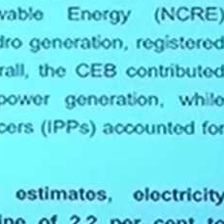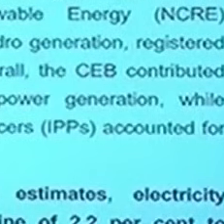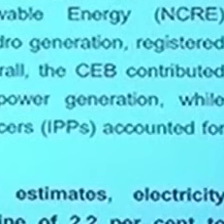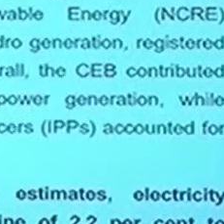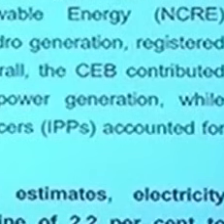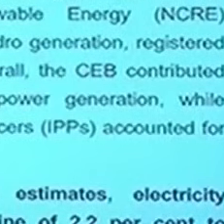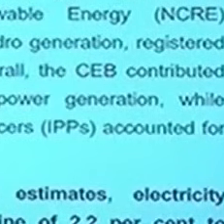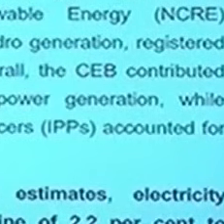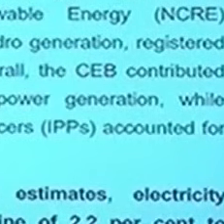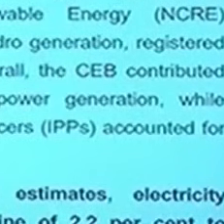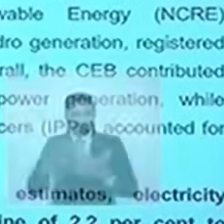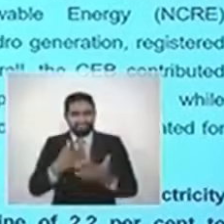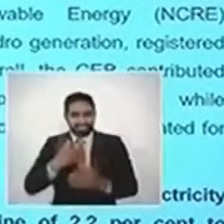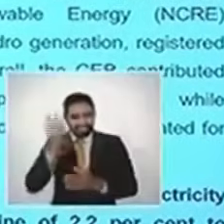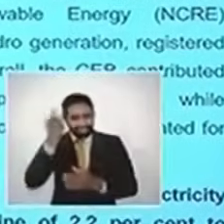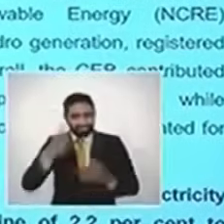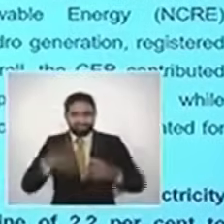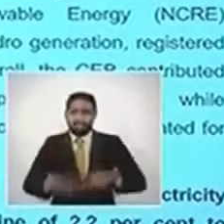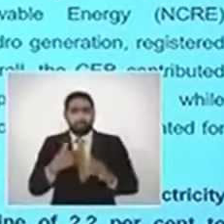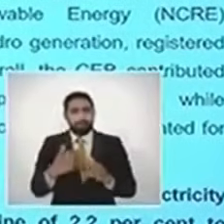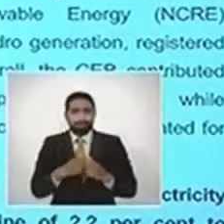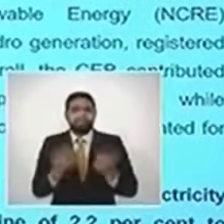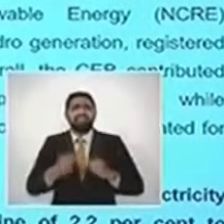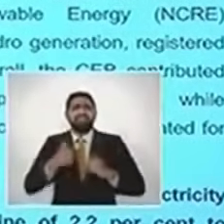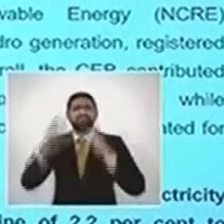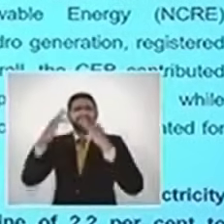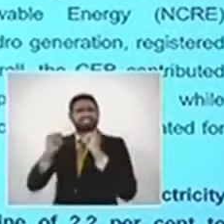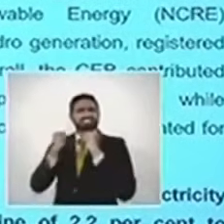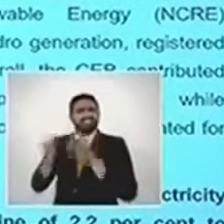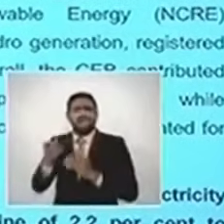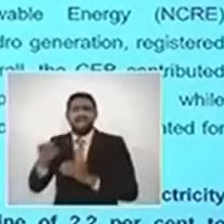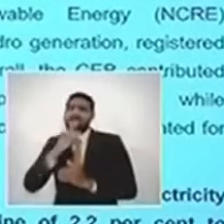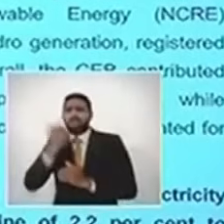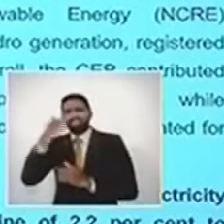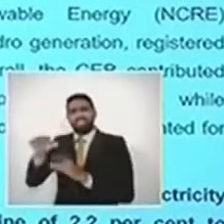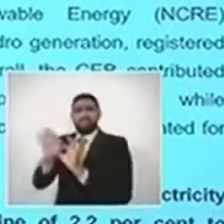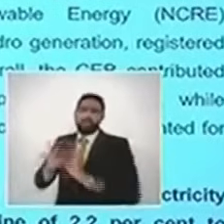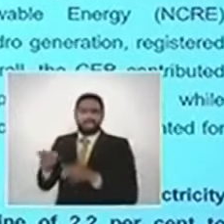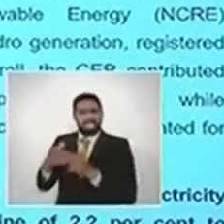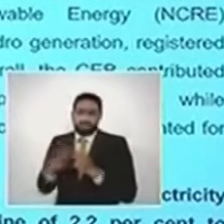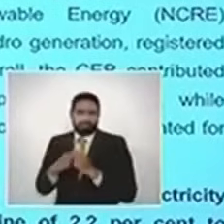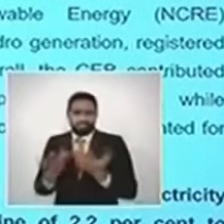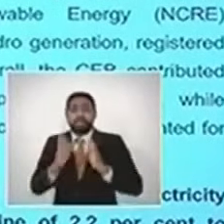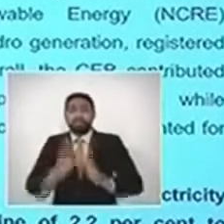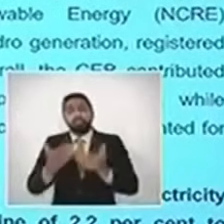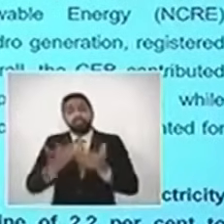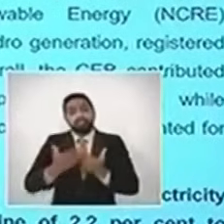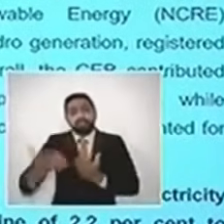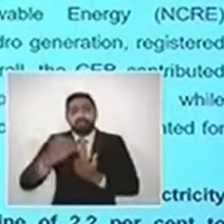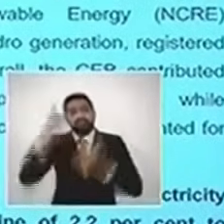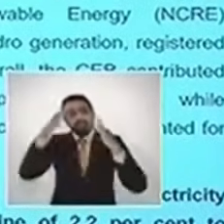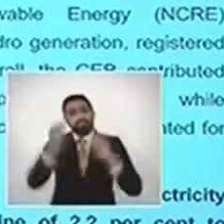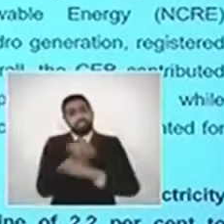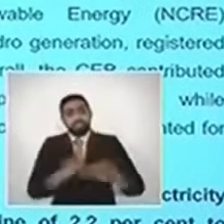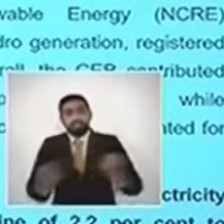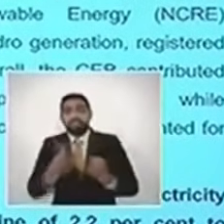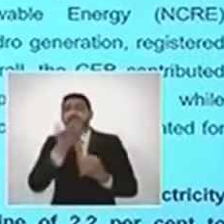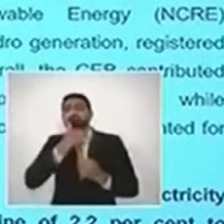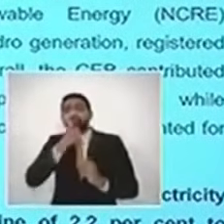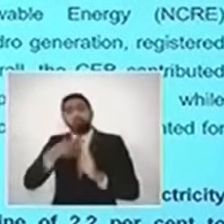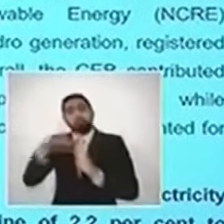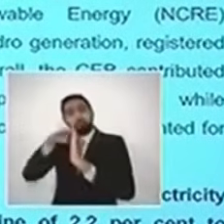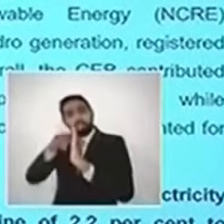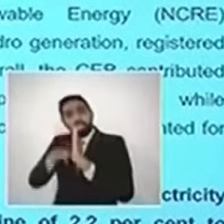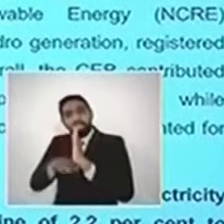there has been an adequate rainfall. If that is not the case for a prolonged period, then where are we going to get the furnace oil from? Are we to import that as